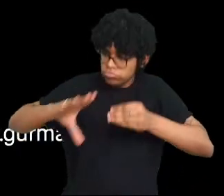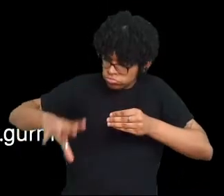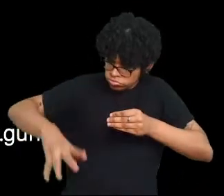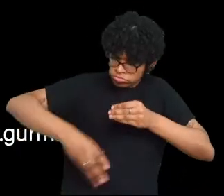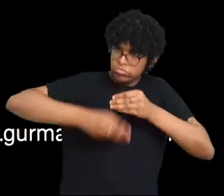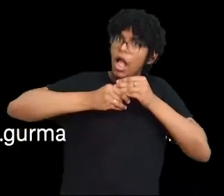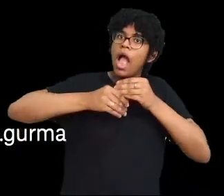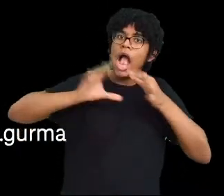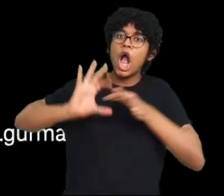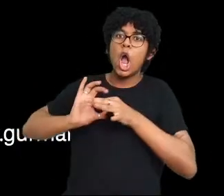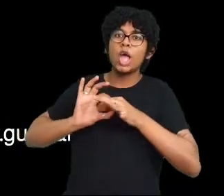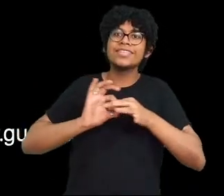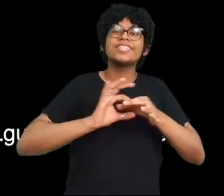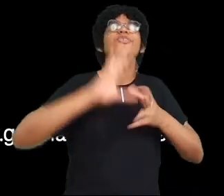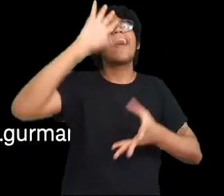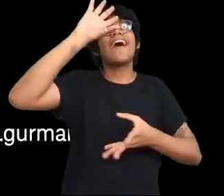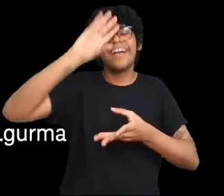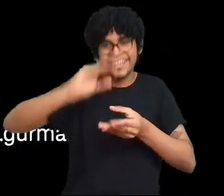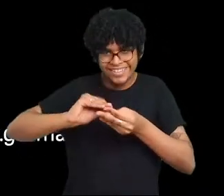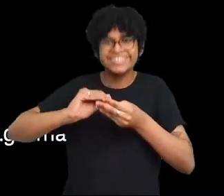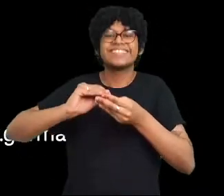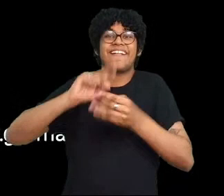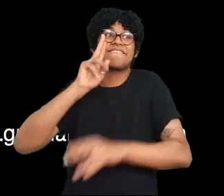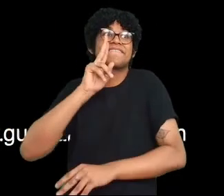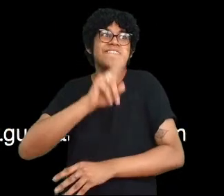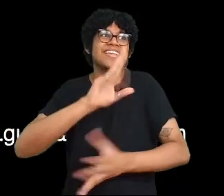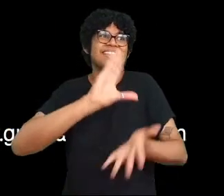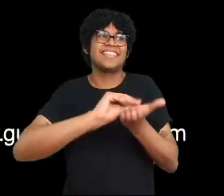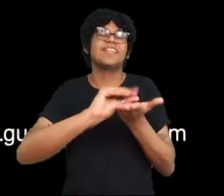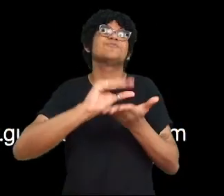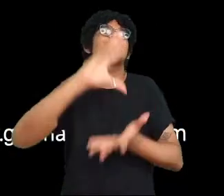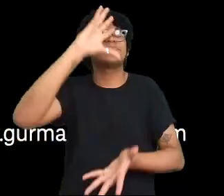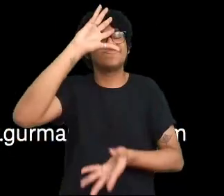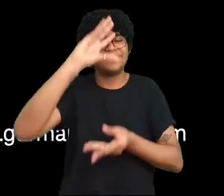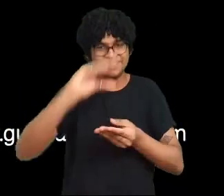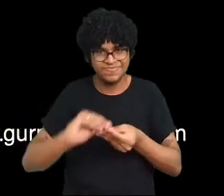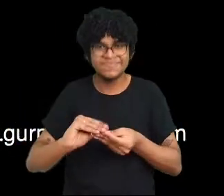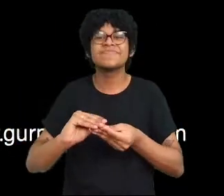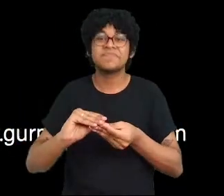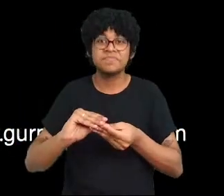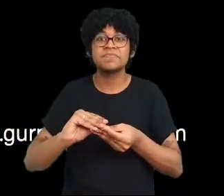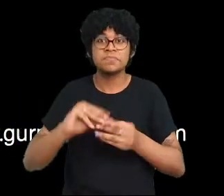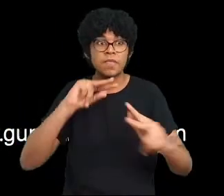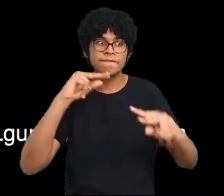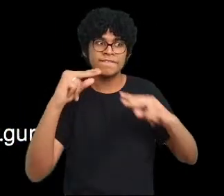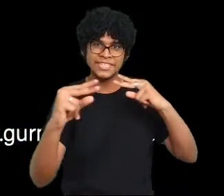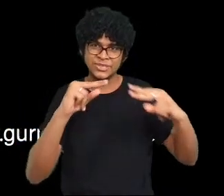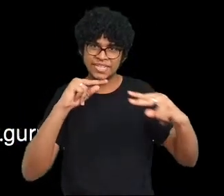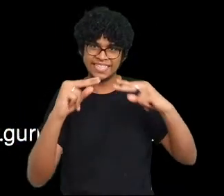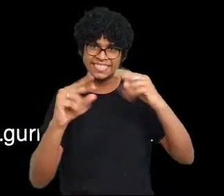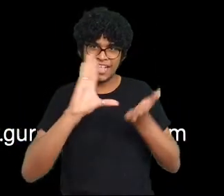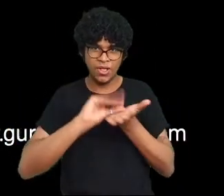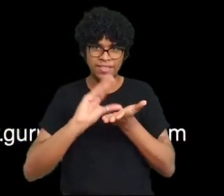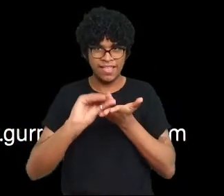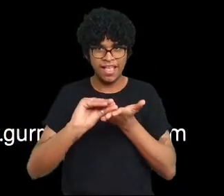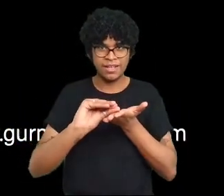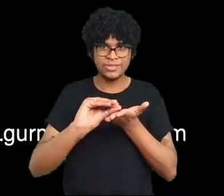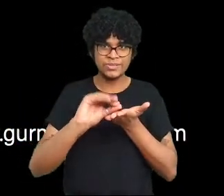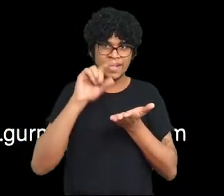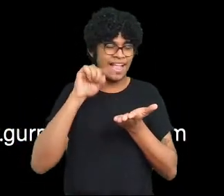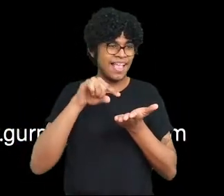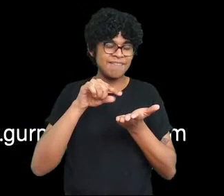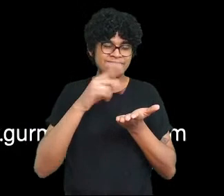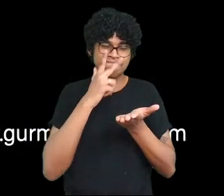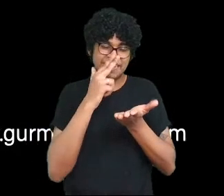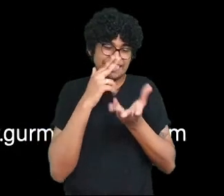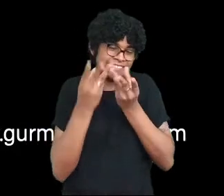database devoid of context is not something that tells the story on its own. It needs more